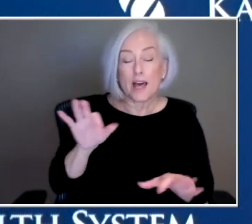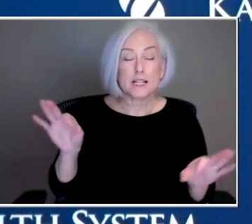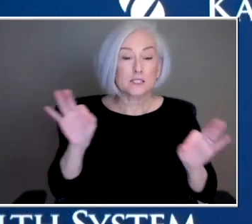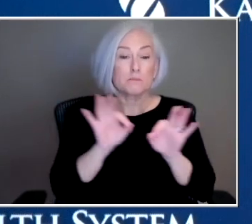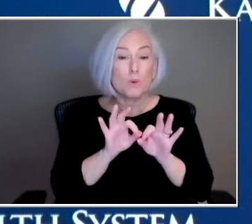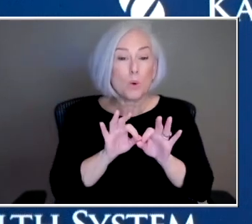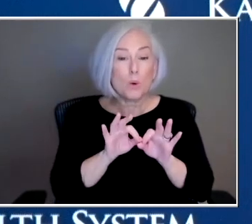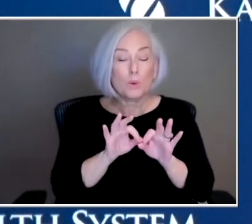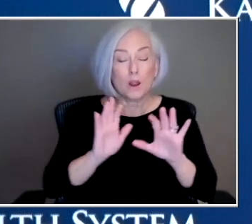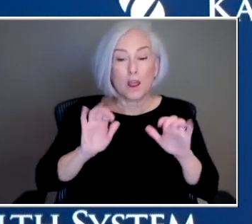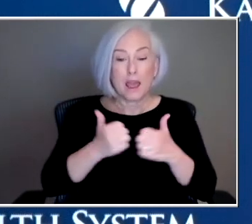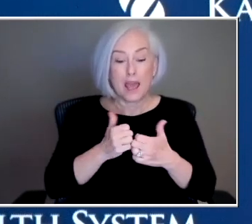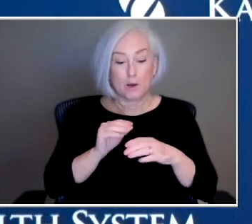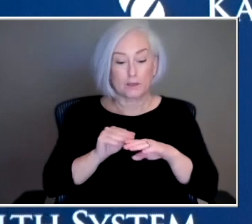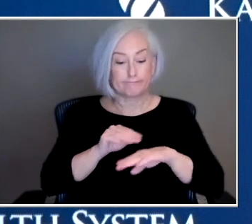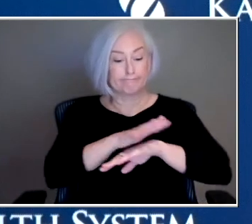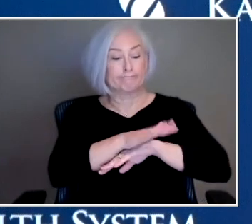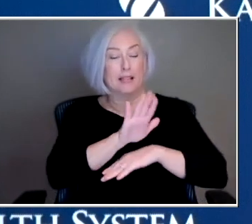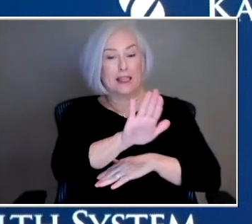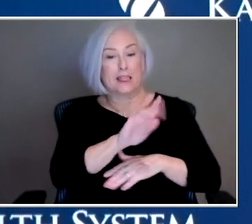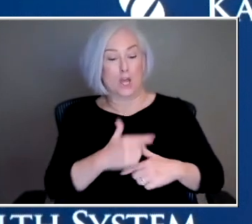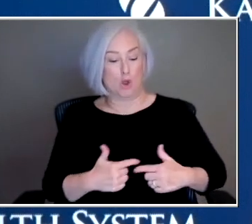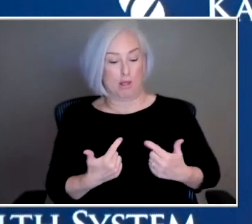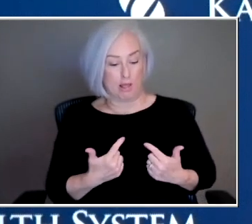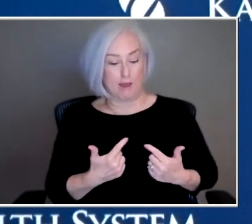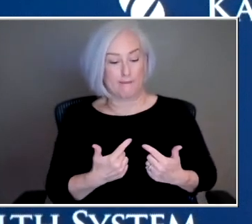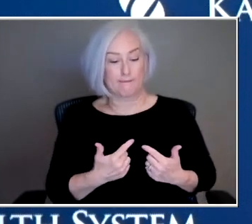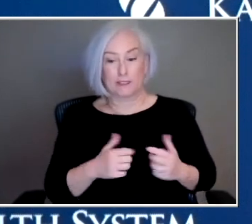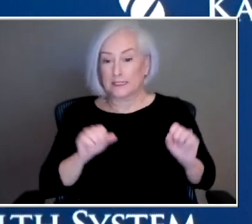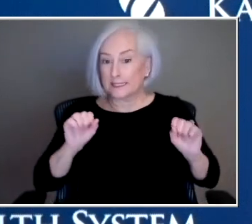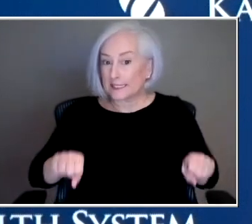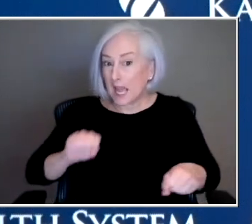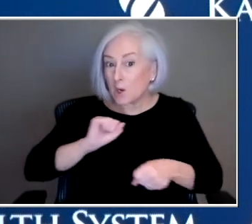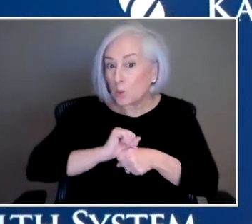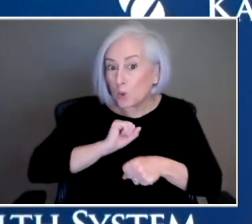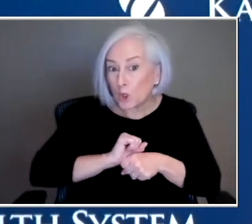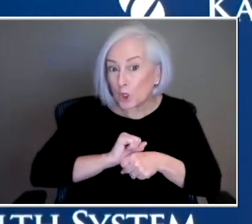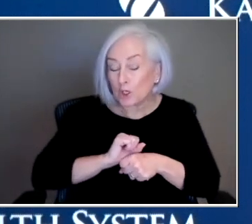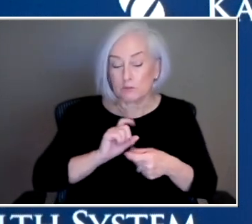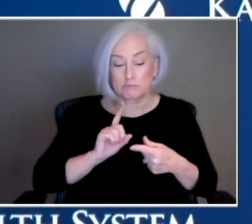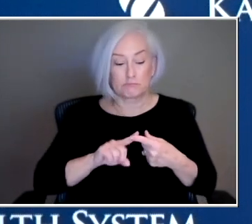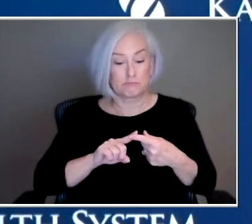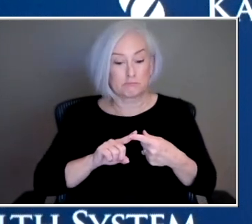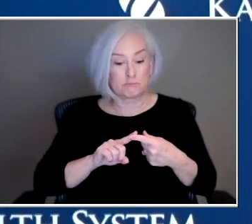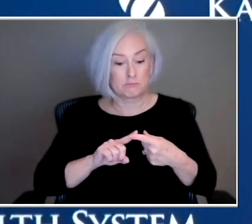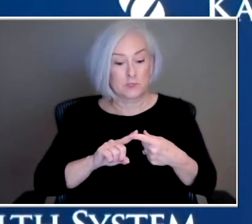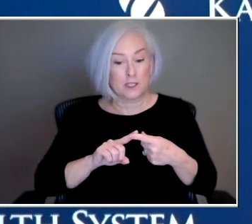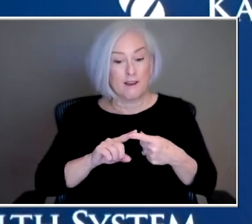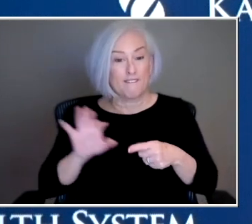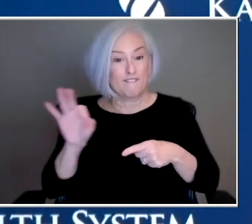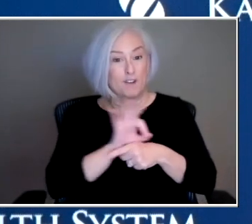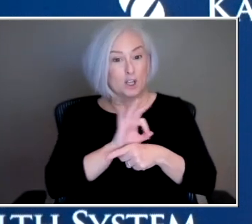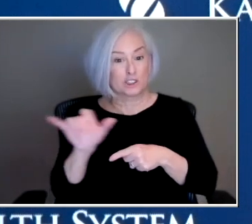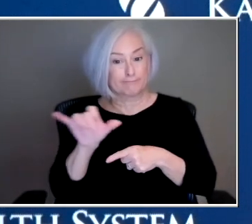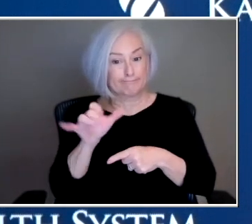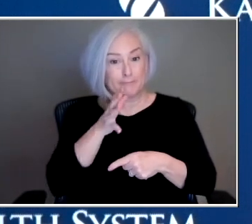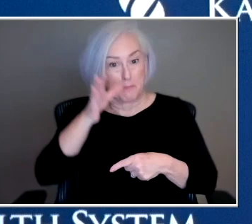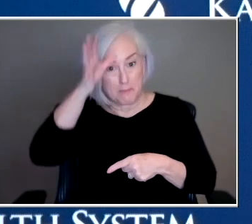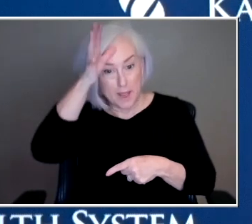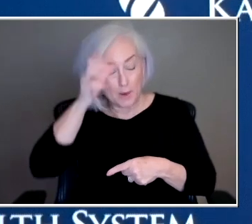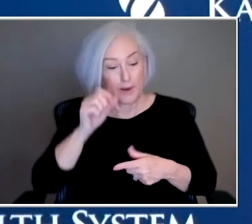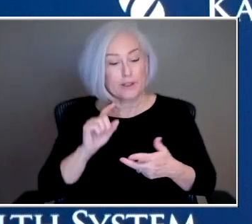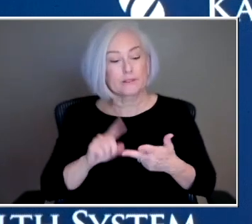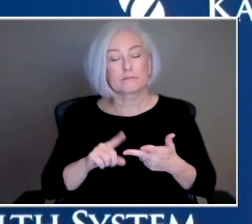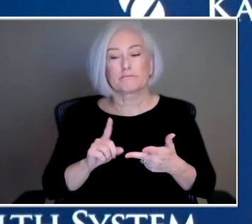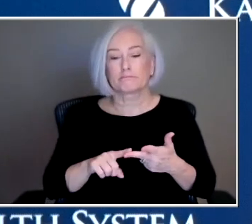their ability to work, do regular life things, parent, just be out there. And so we do